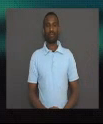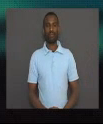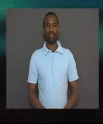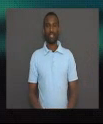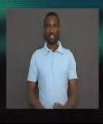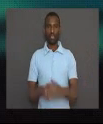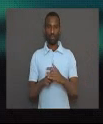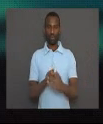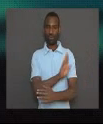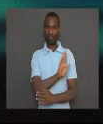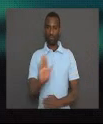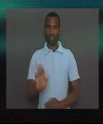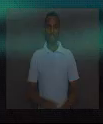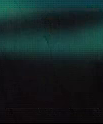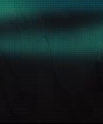Begin.